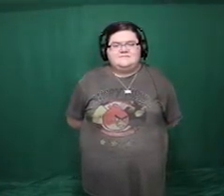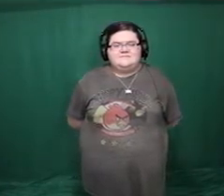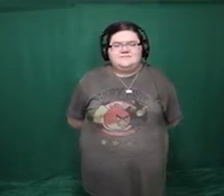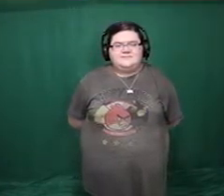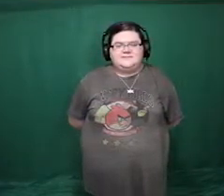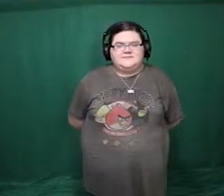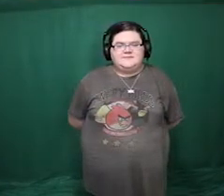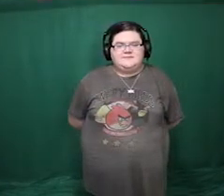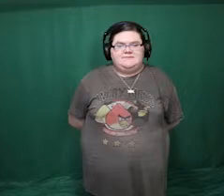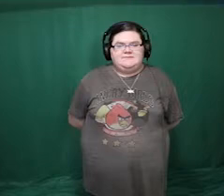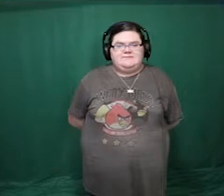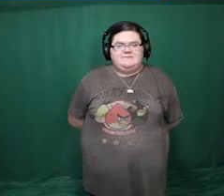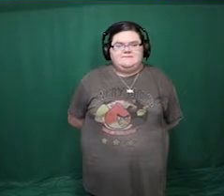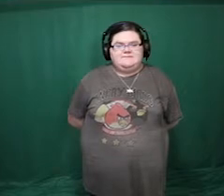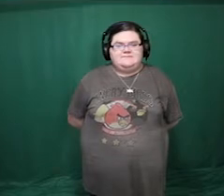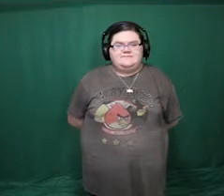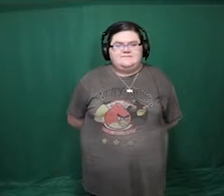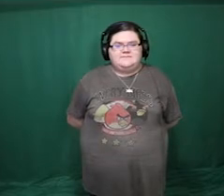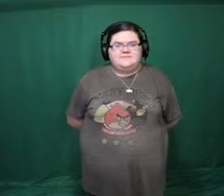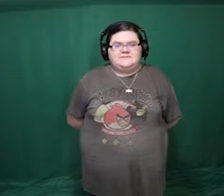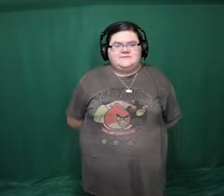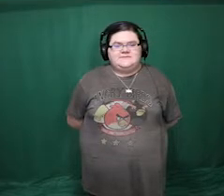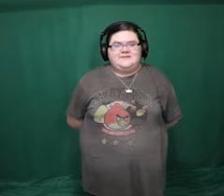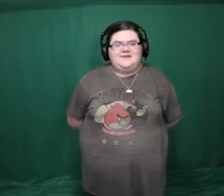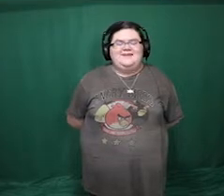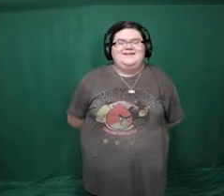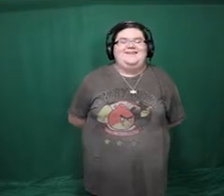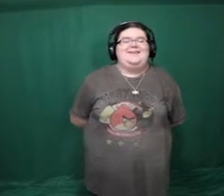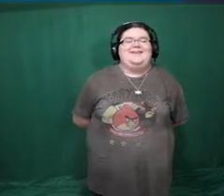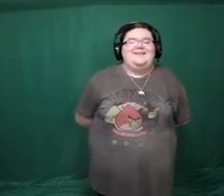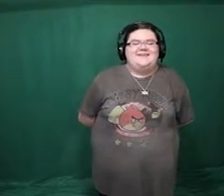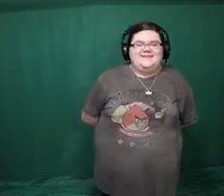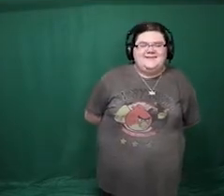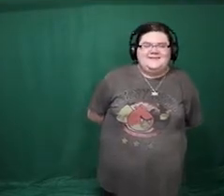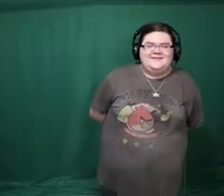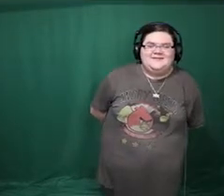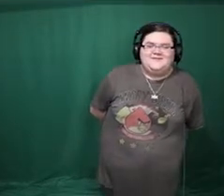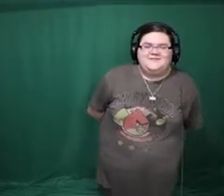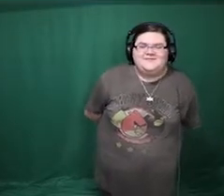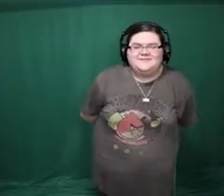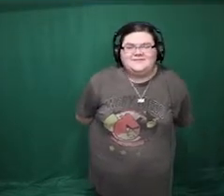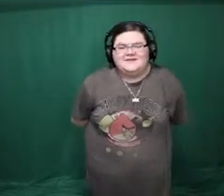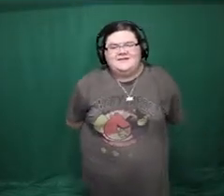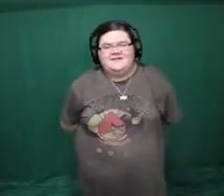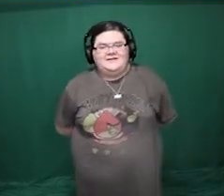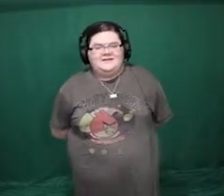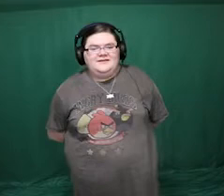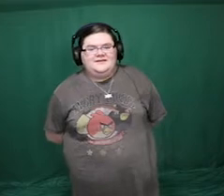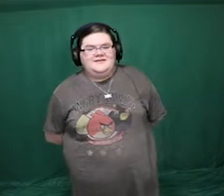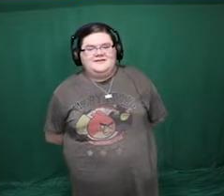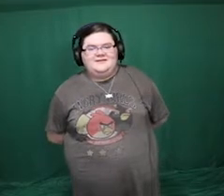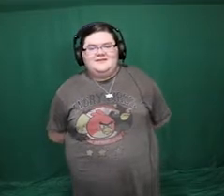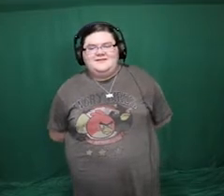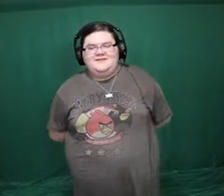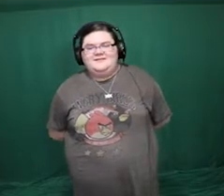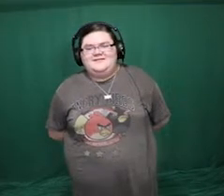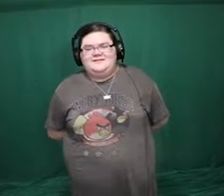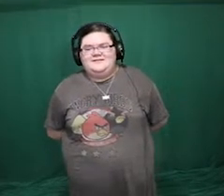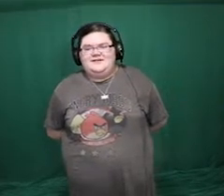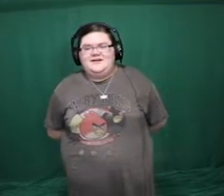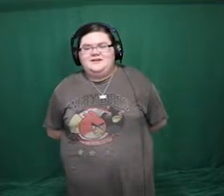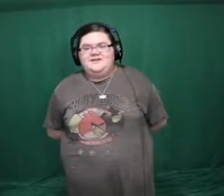We bide our time. You're the pinata, right? Yeah. Hi. So you're just chilling